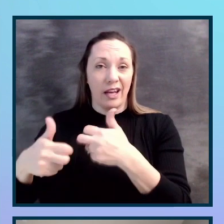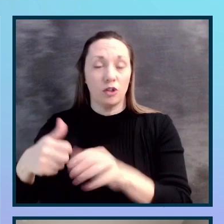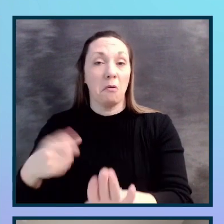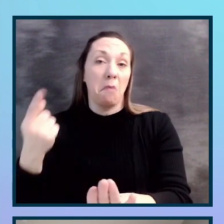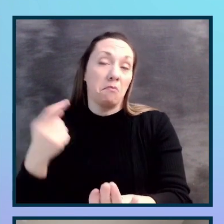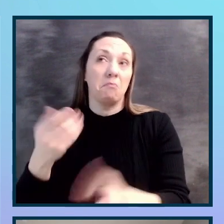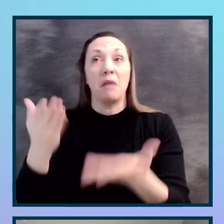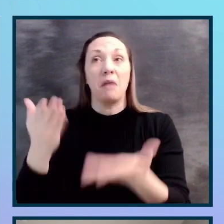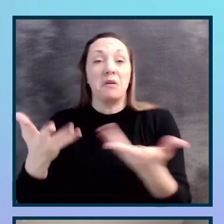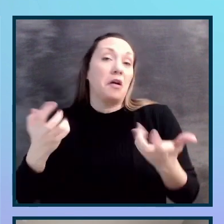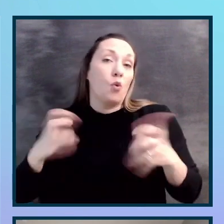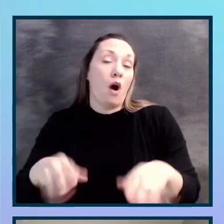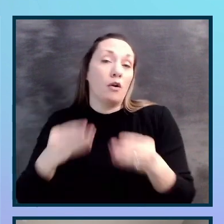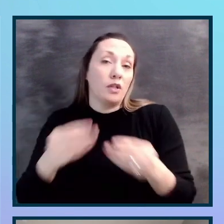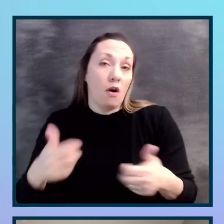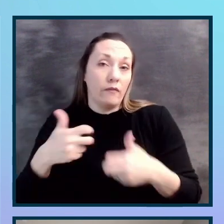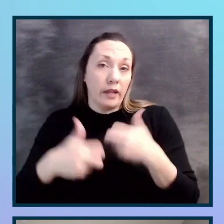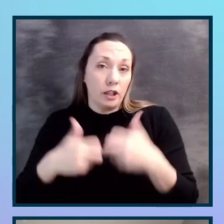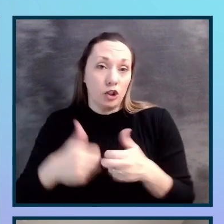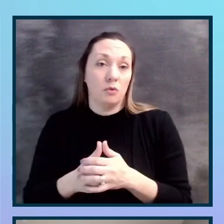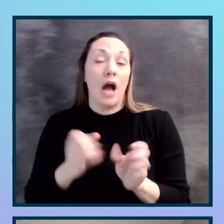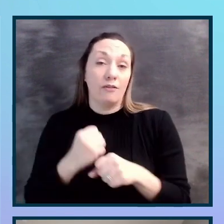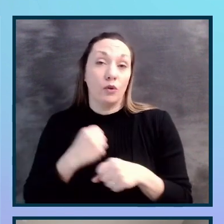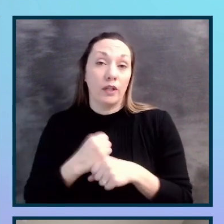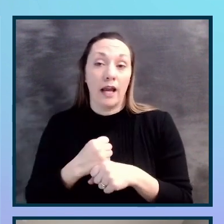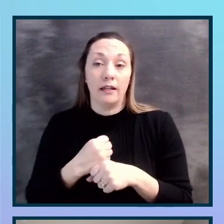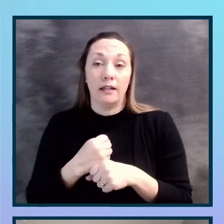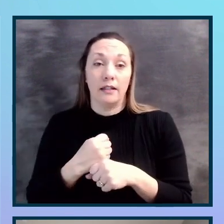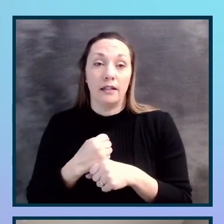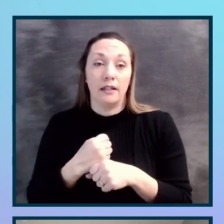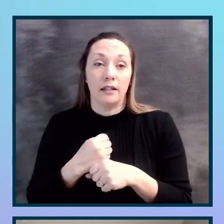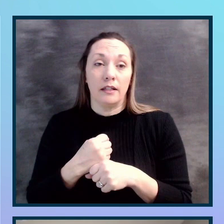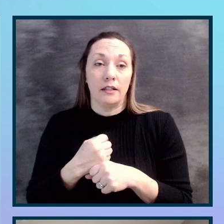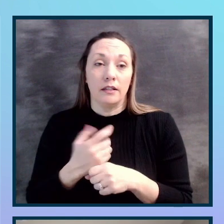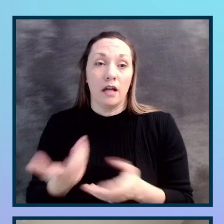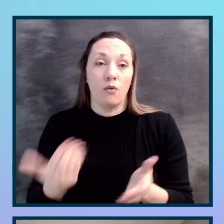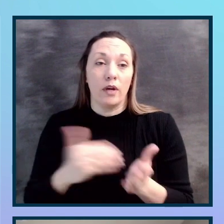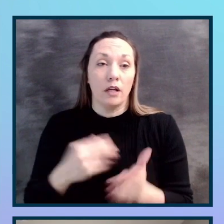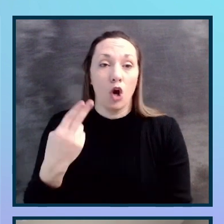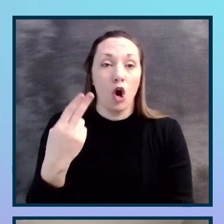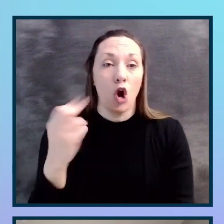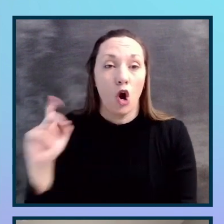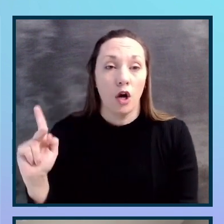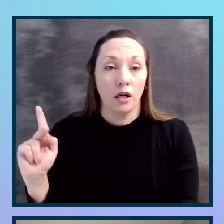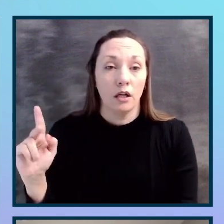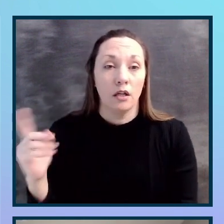want to resolve the issue. I've created a pre-commit hook. So when I